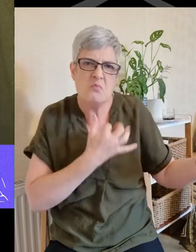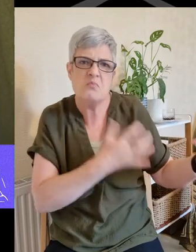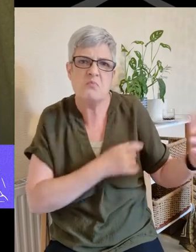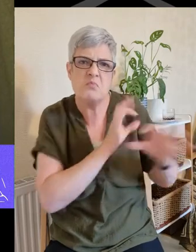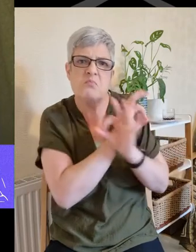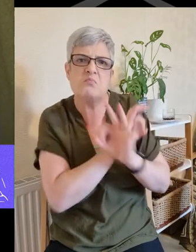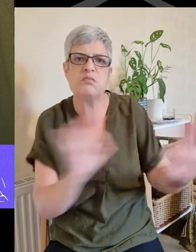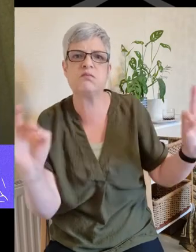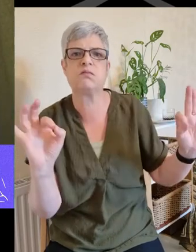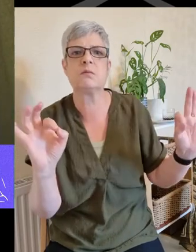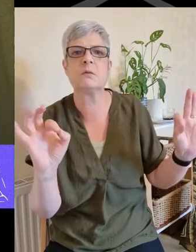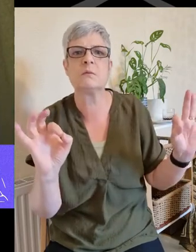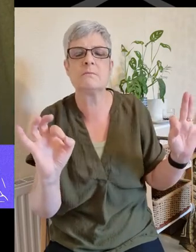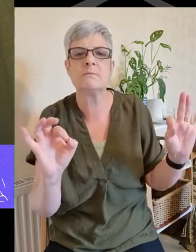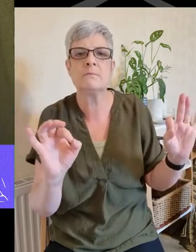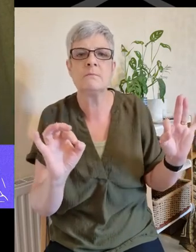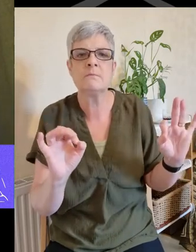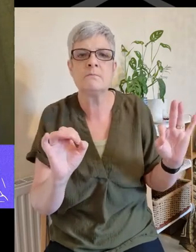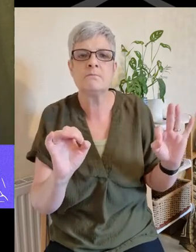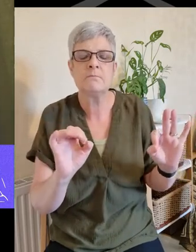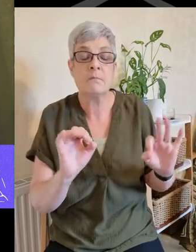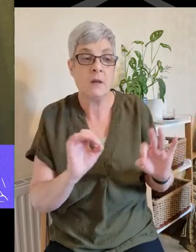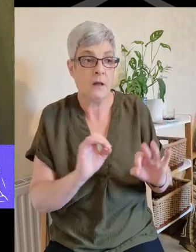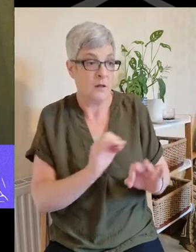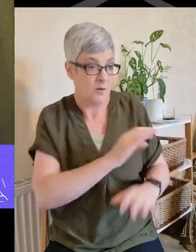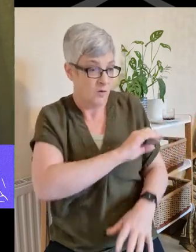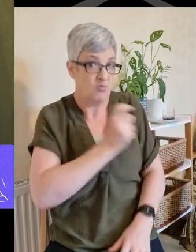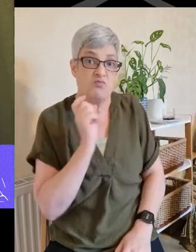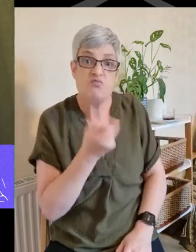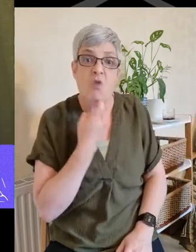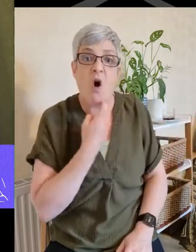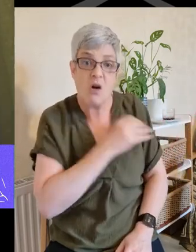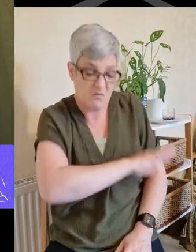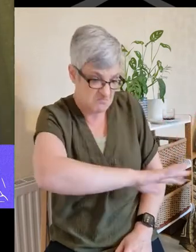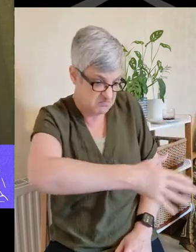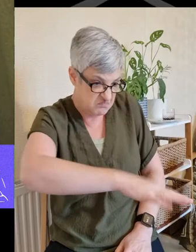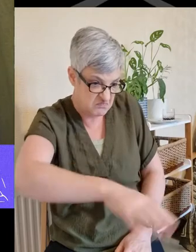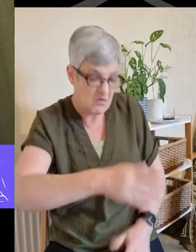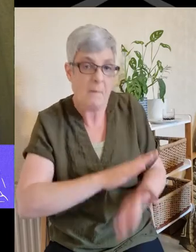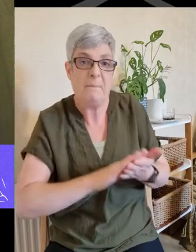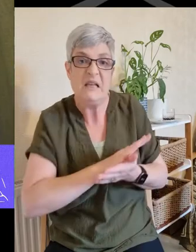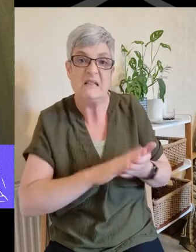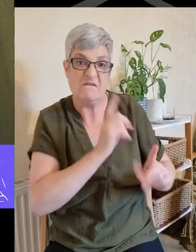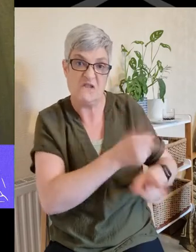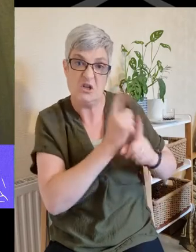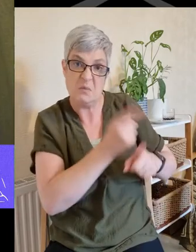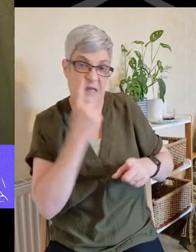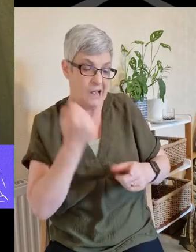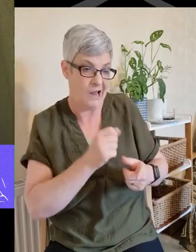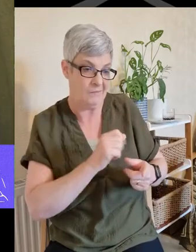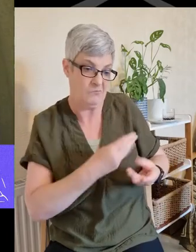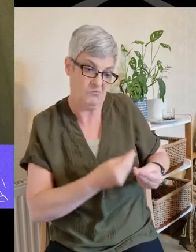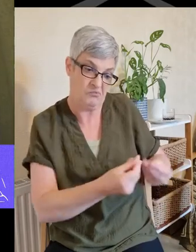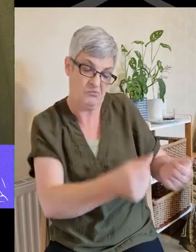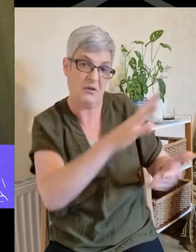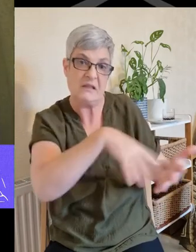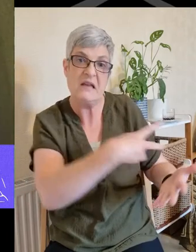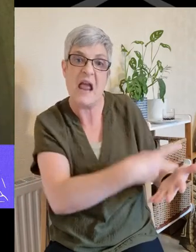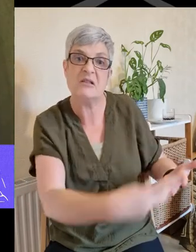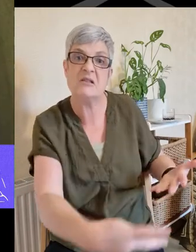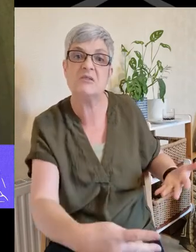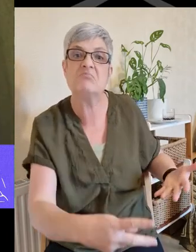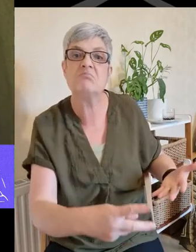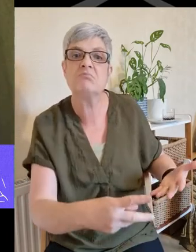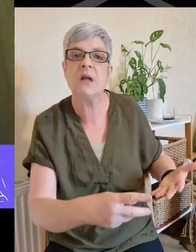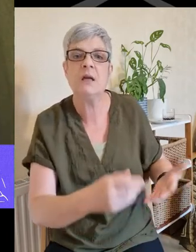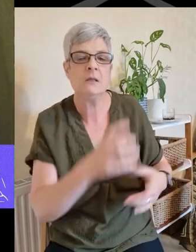harps. I will leave only a bare rock where the fishermen can dry their nets. The city will never